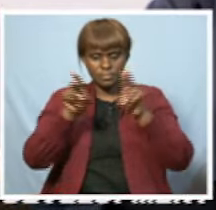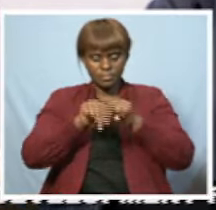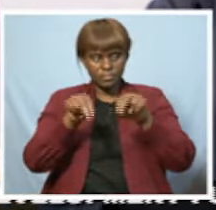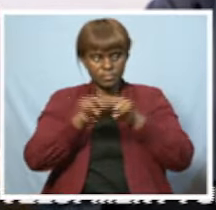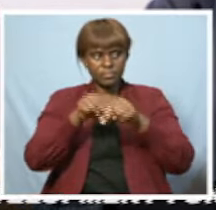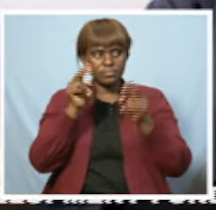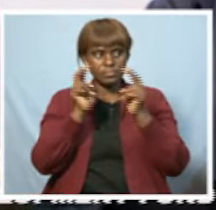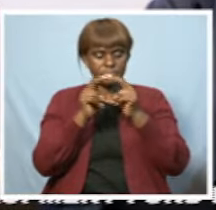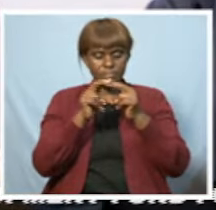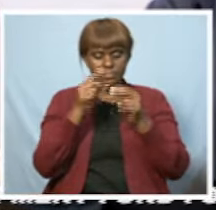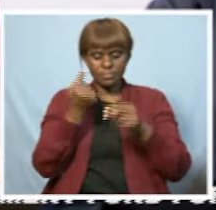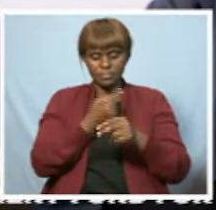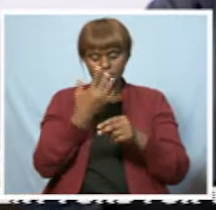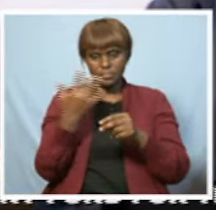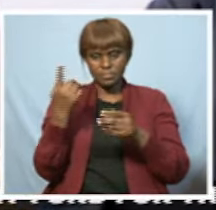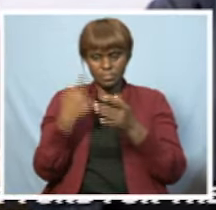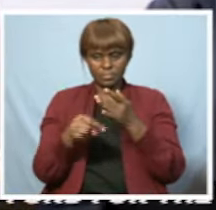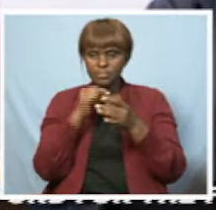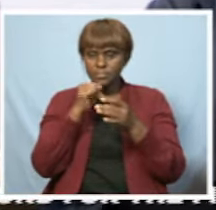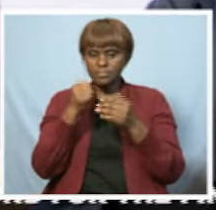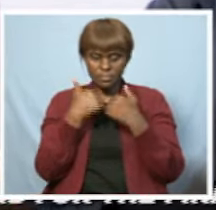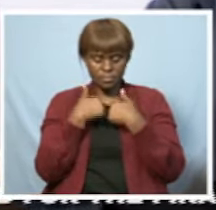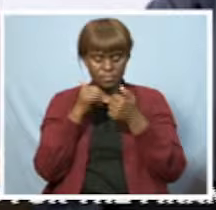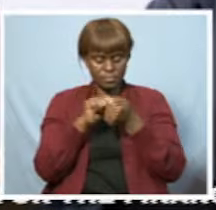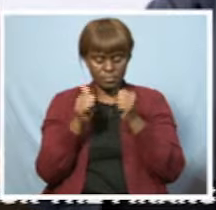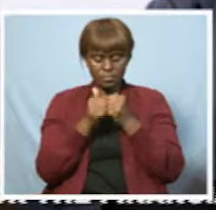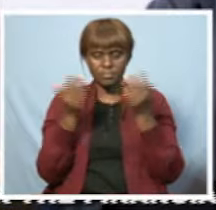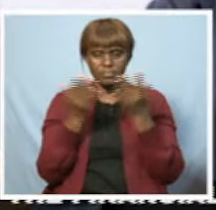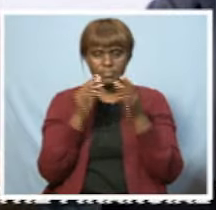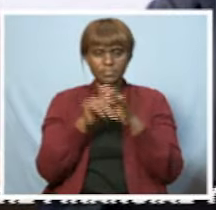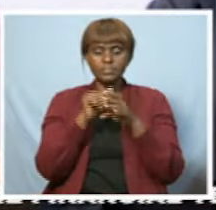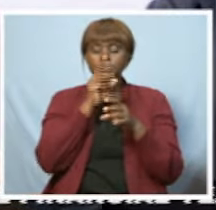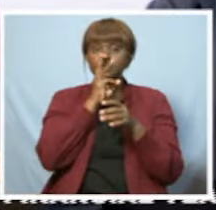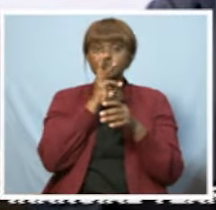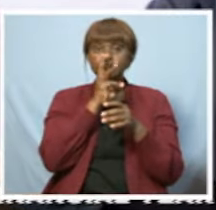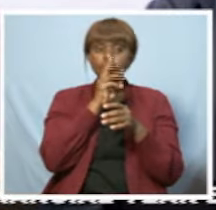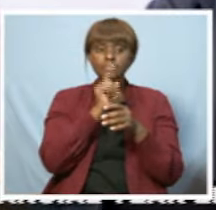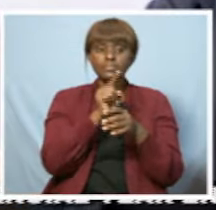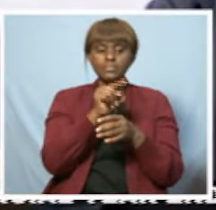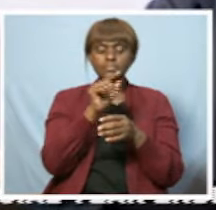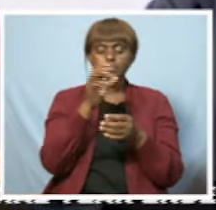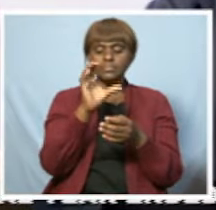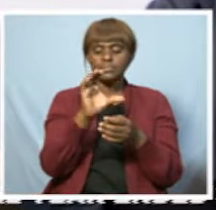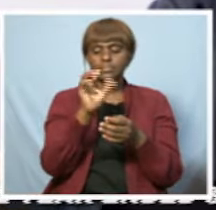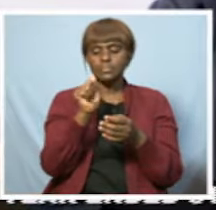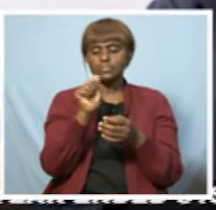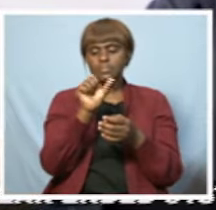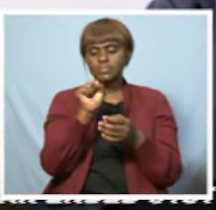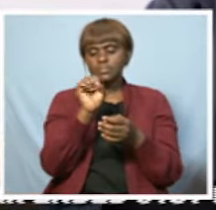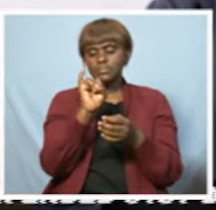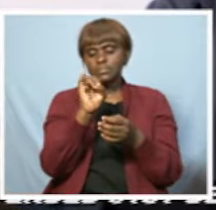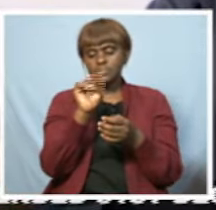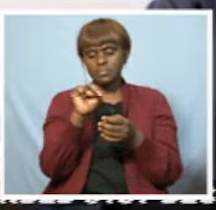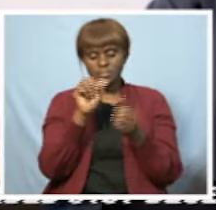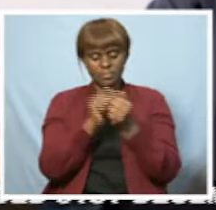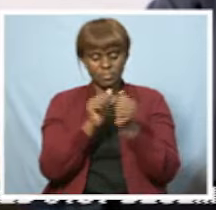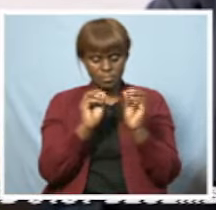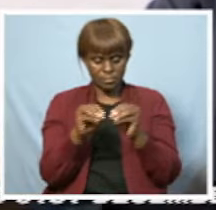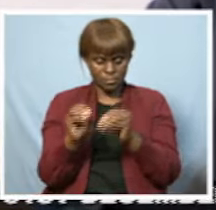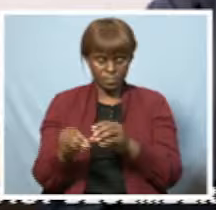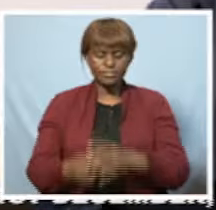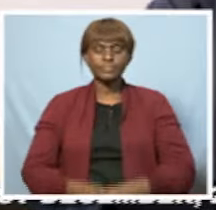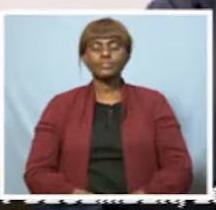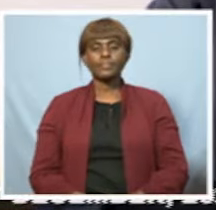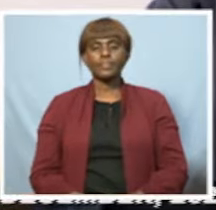contract. So the only thing which was not affected on the drilling was the casing and installation. The